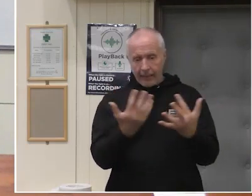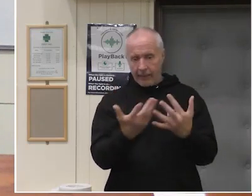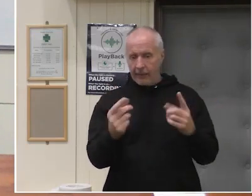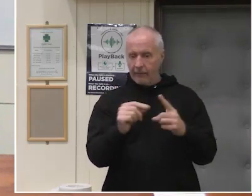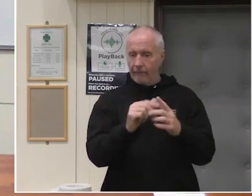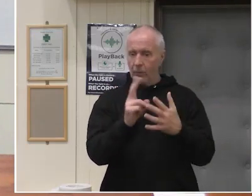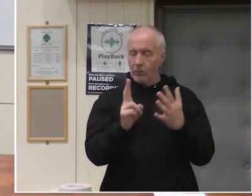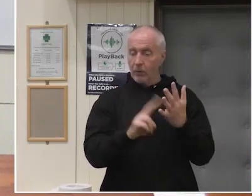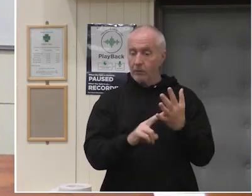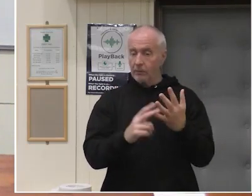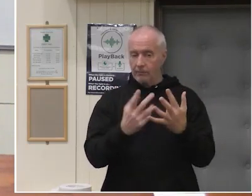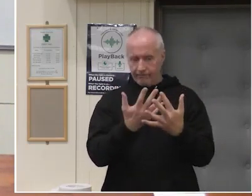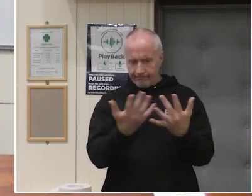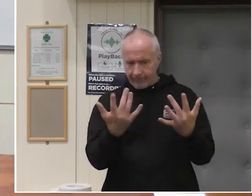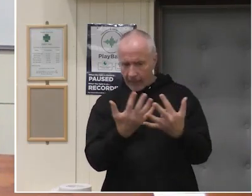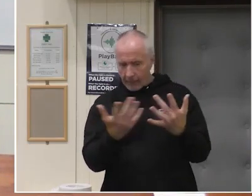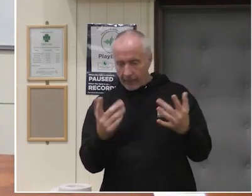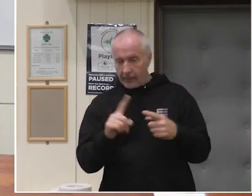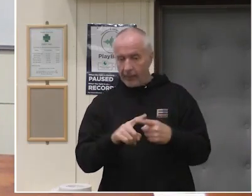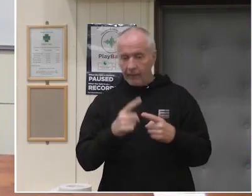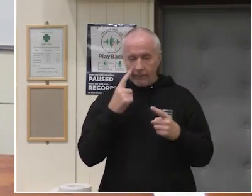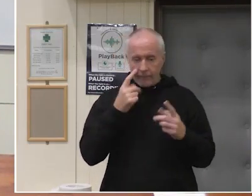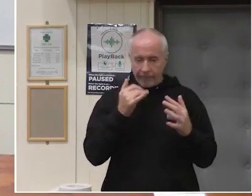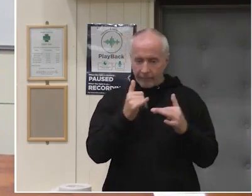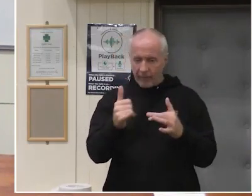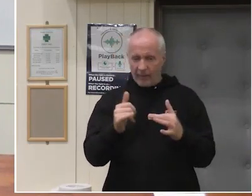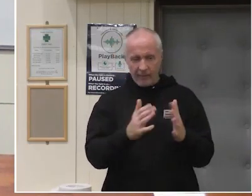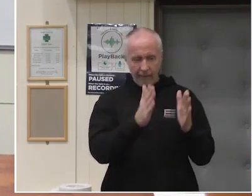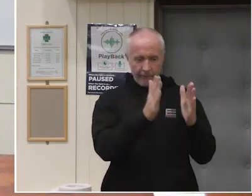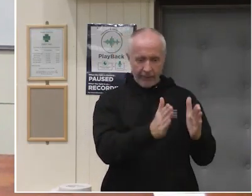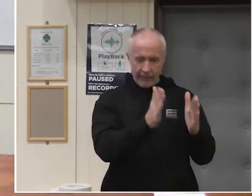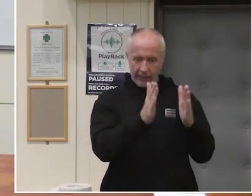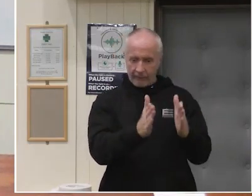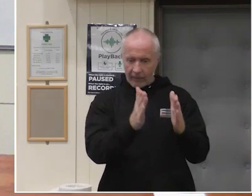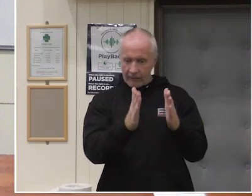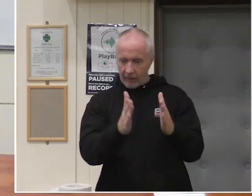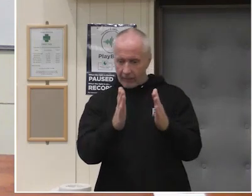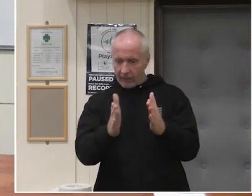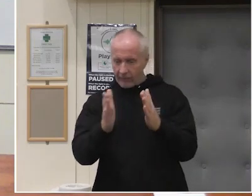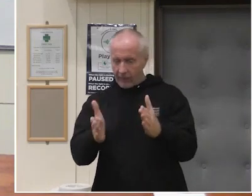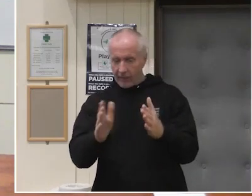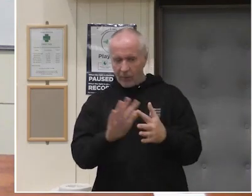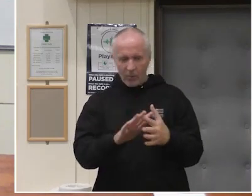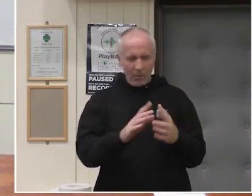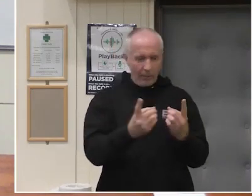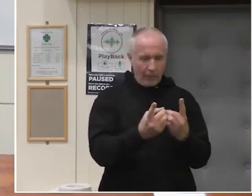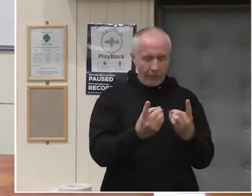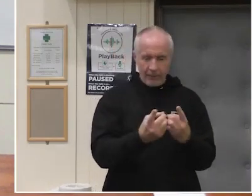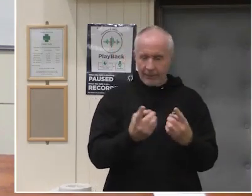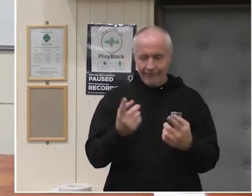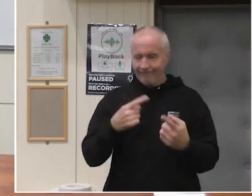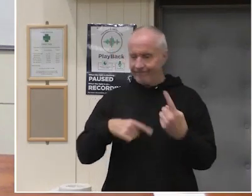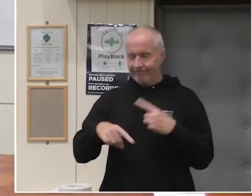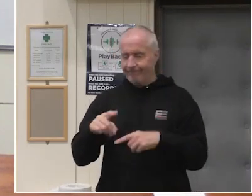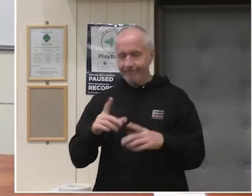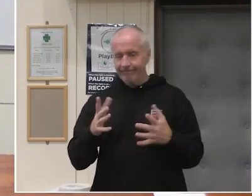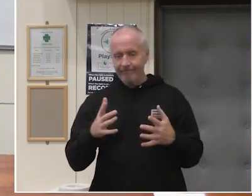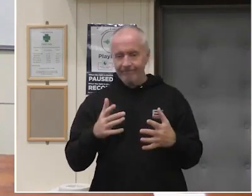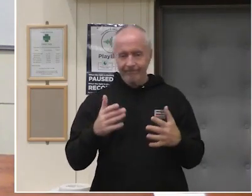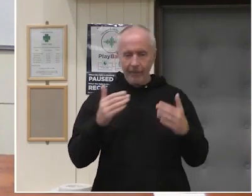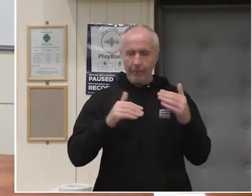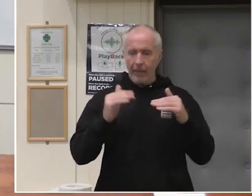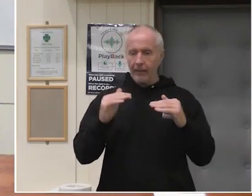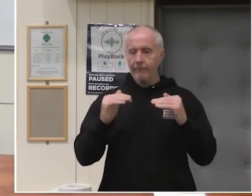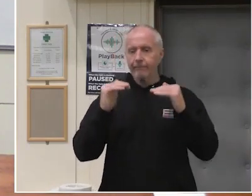photons. If we try measuring the phase of them or any other property of them, we're suddenly not working anymore, we're back above the